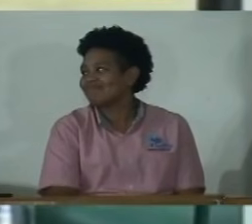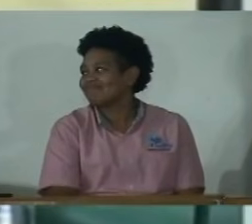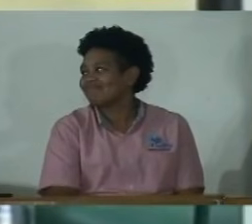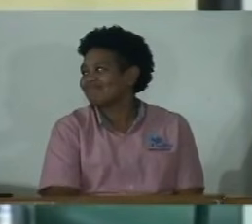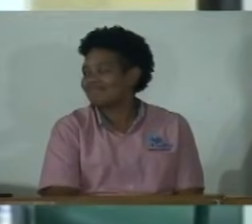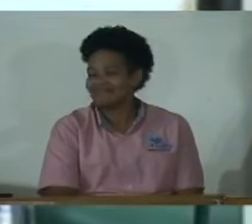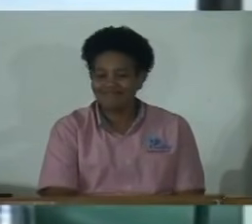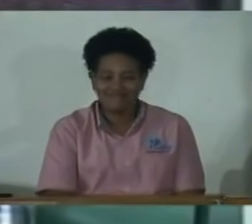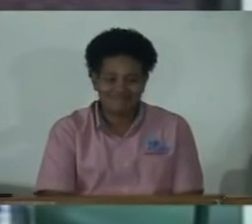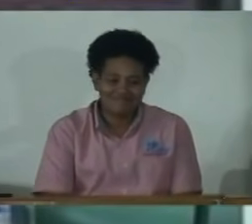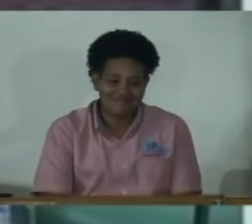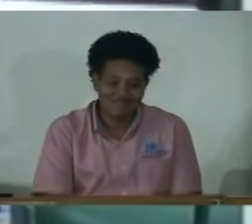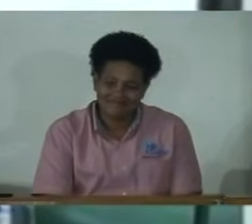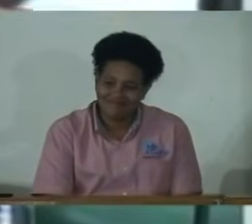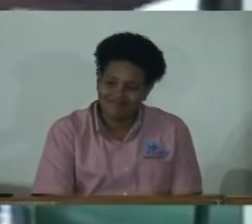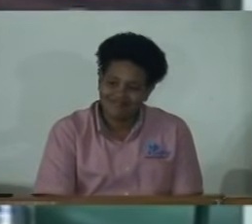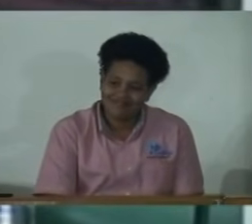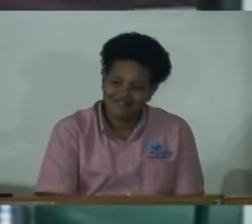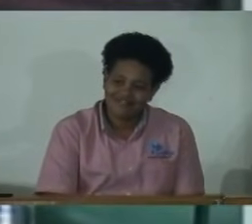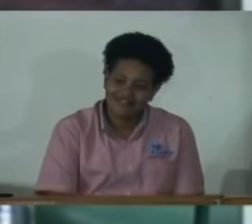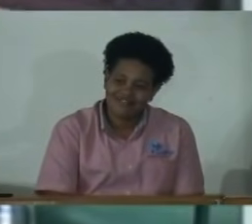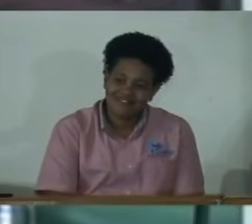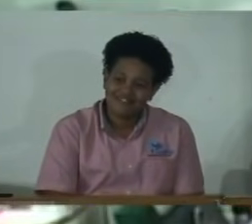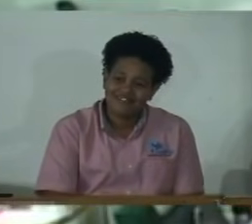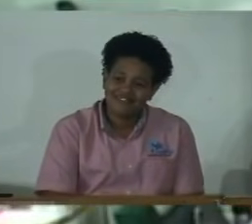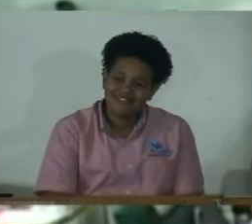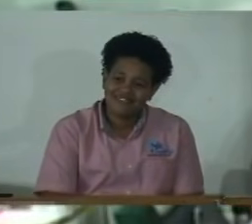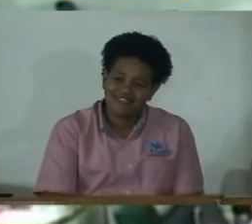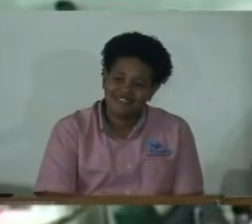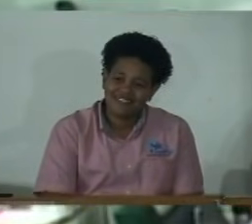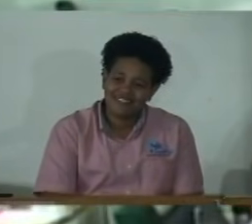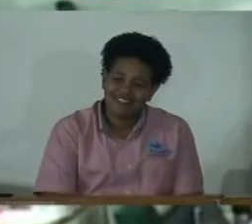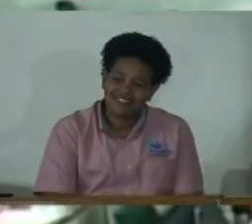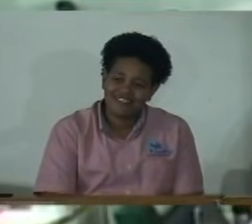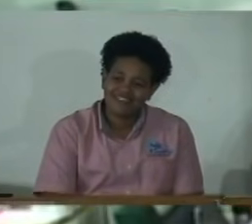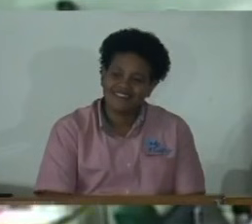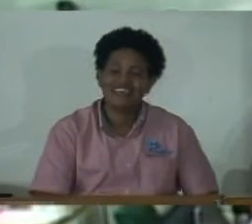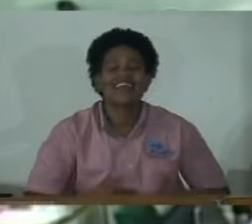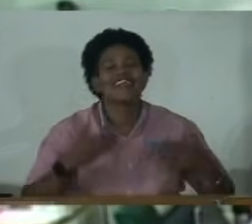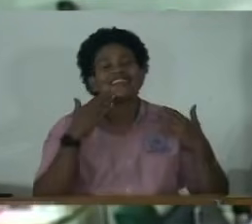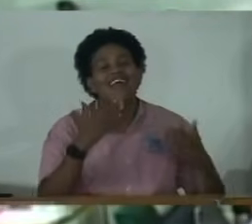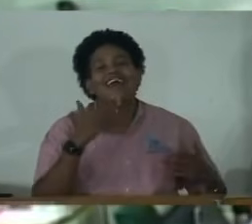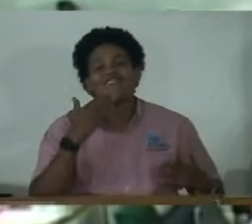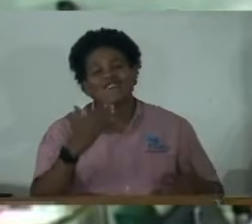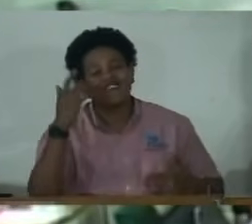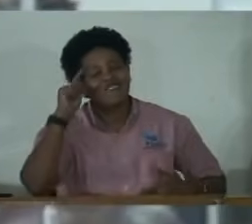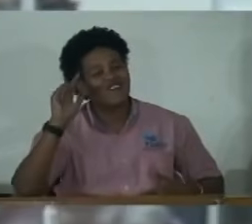and planned distribution of the social pension scheme. Very thankful for